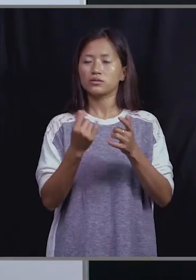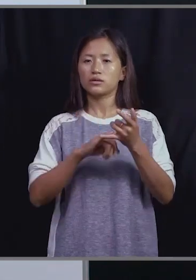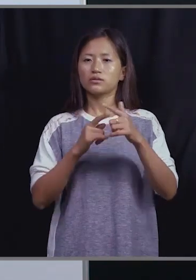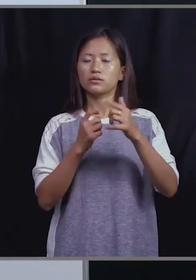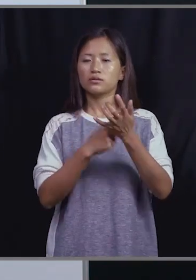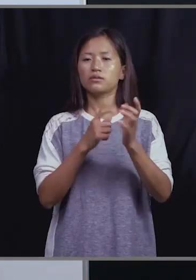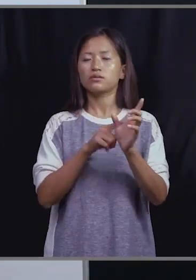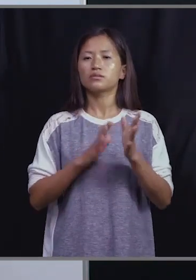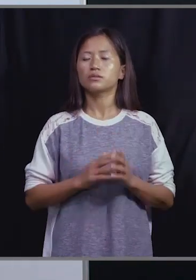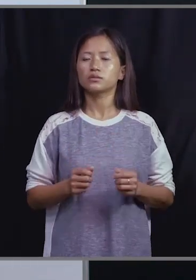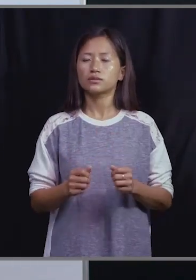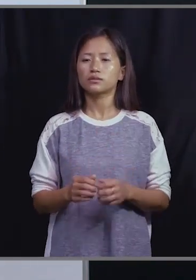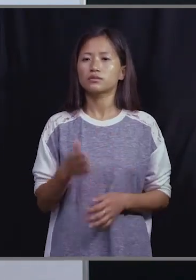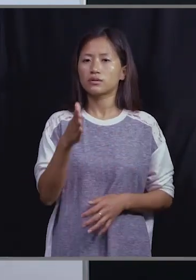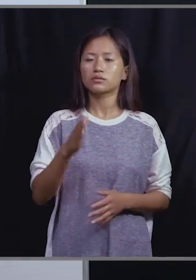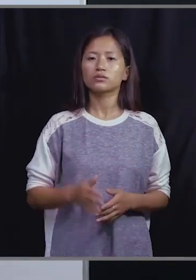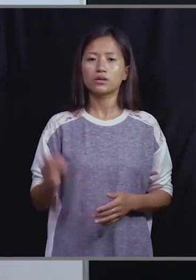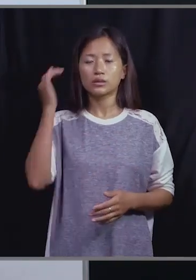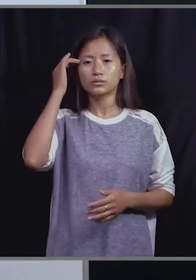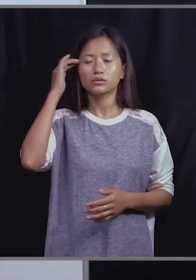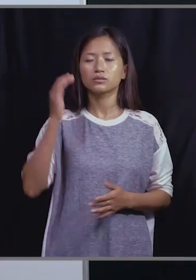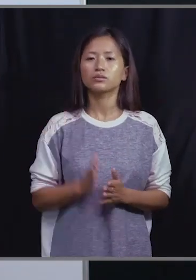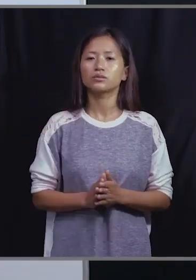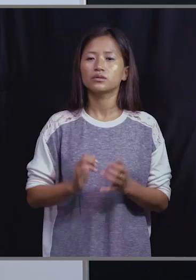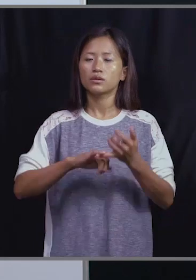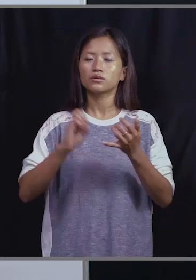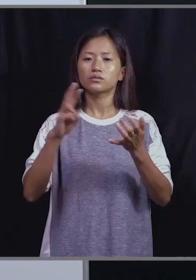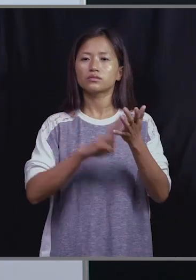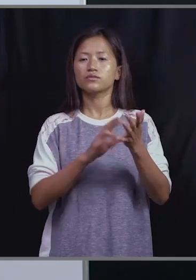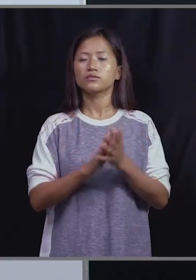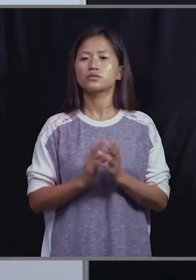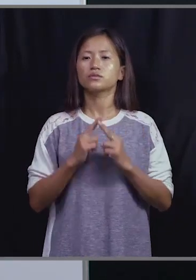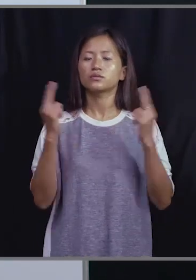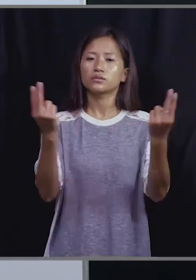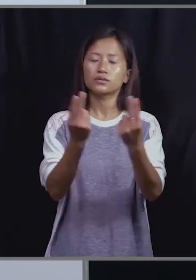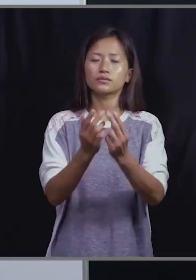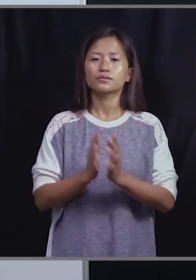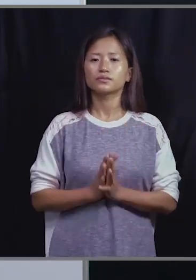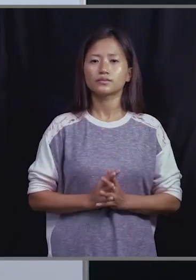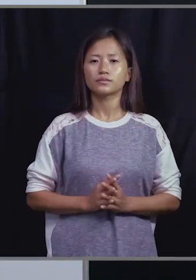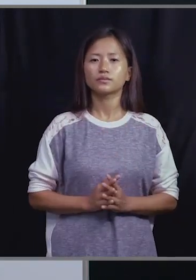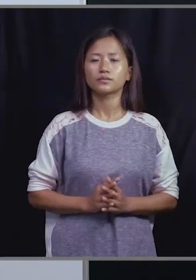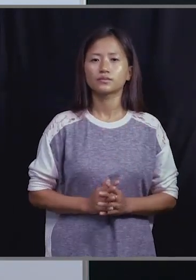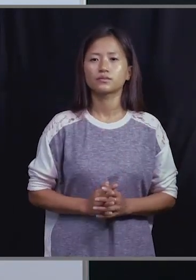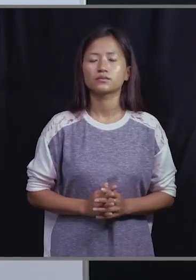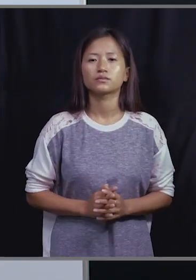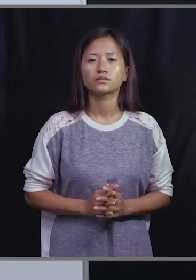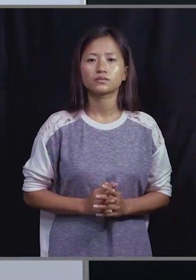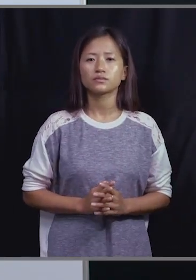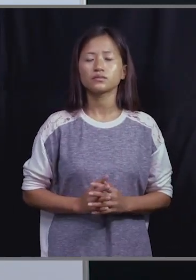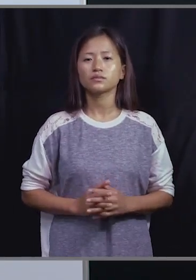was absent or it was not known to the Soviet Union. All right.